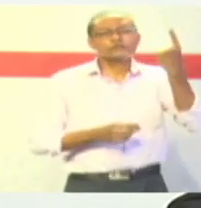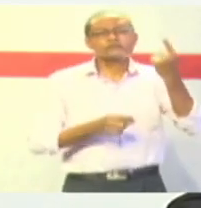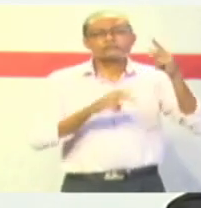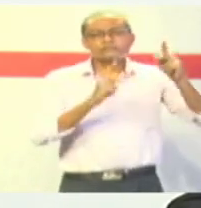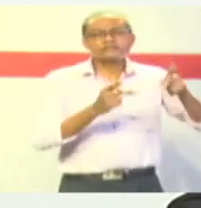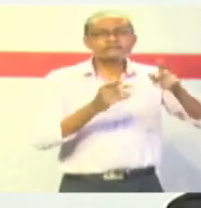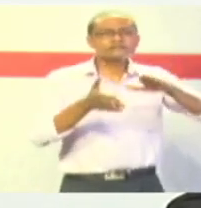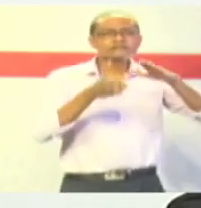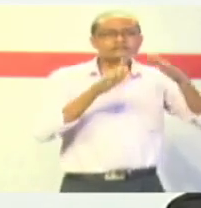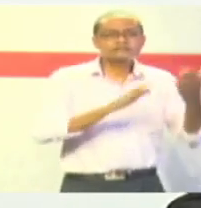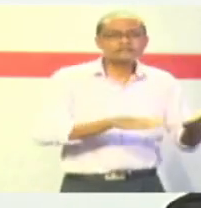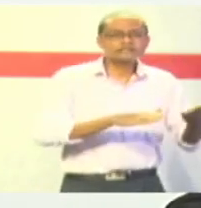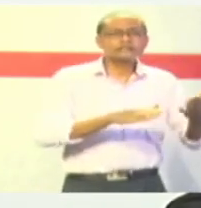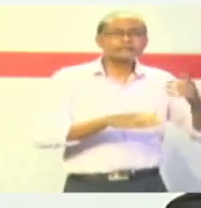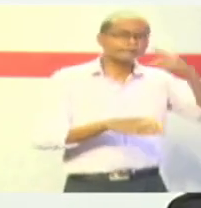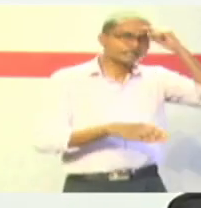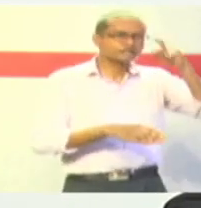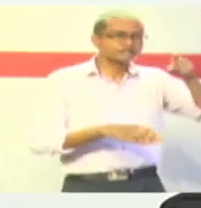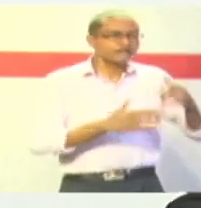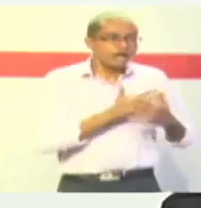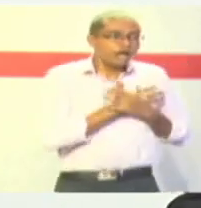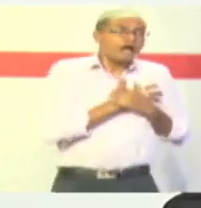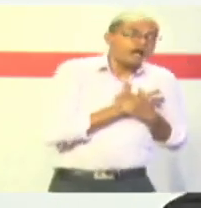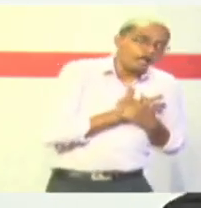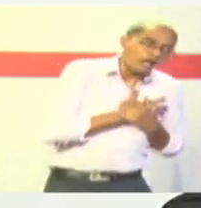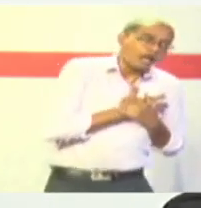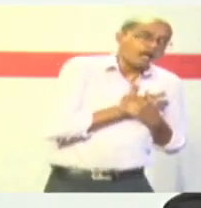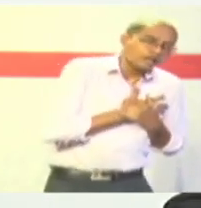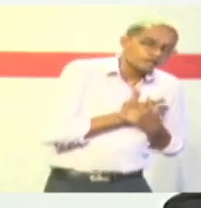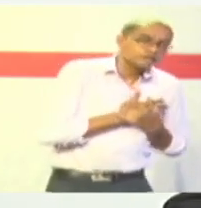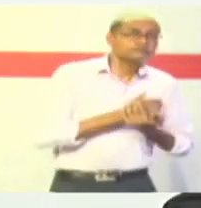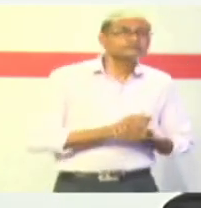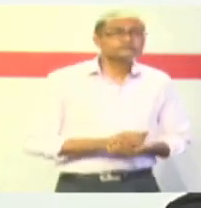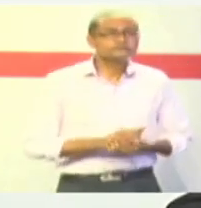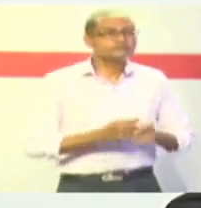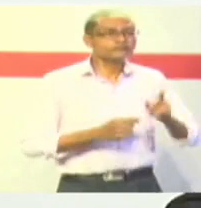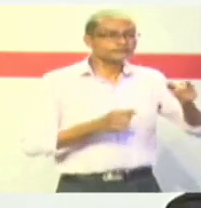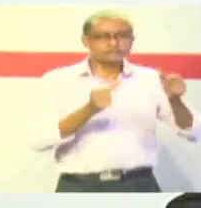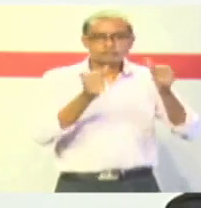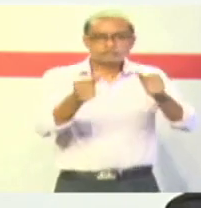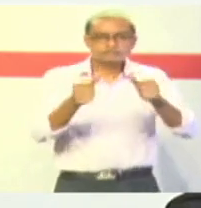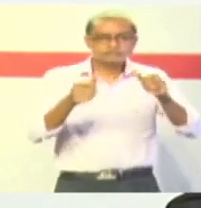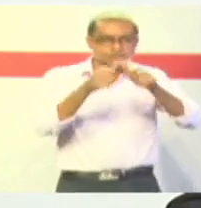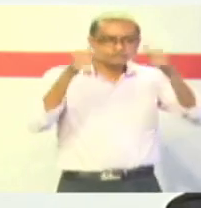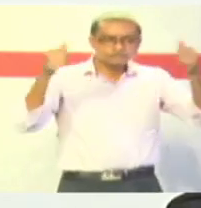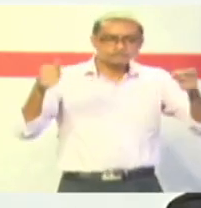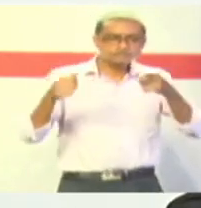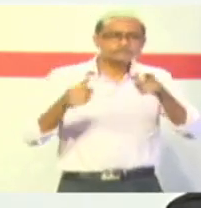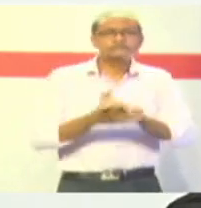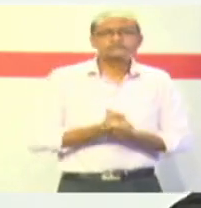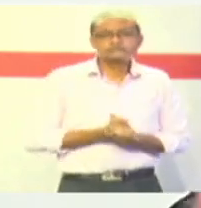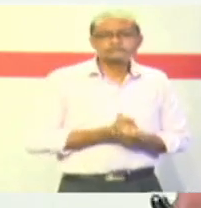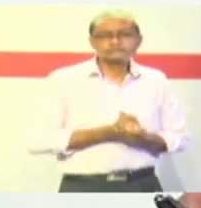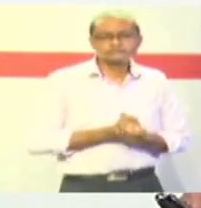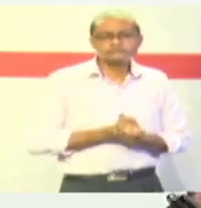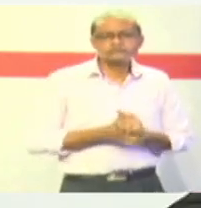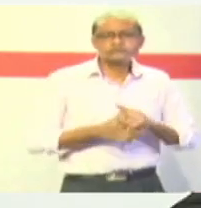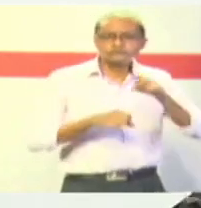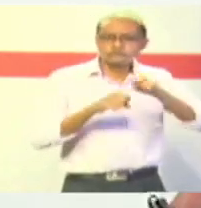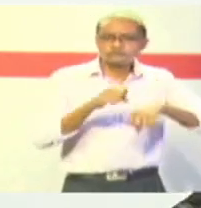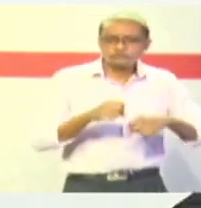persons would have passed away as a result of a heart attack, and that was in the article which was published in the paper. So